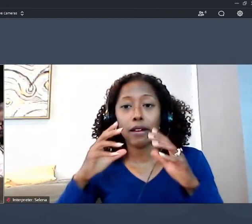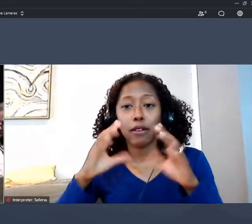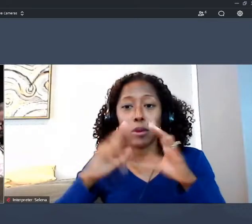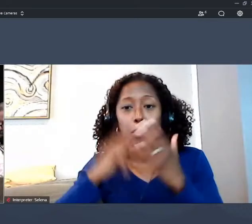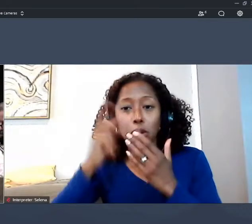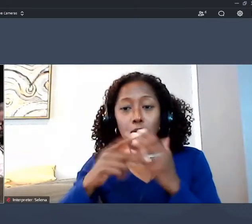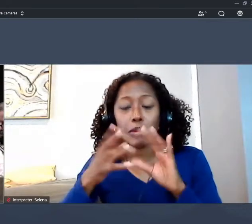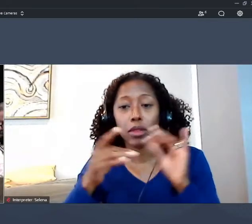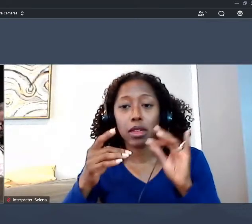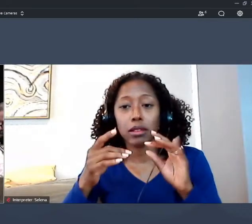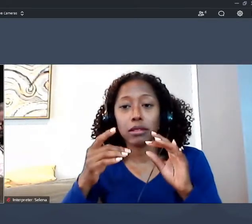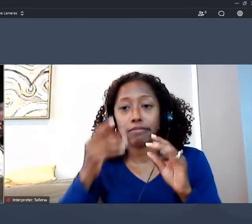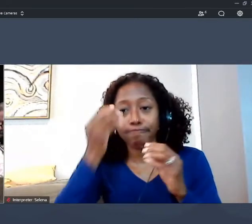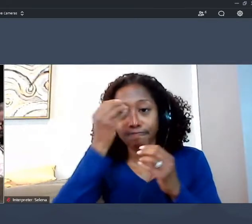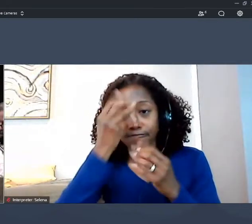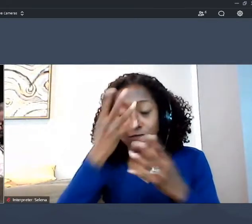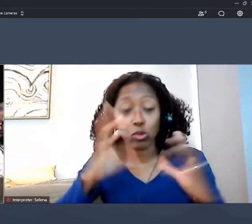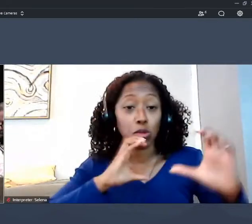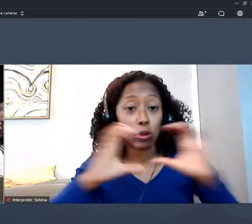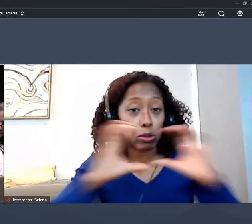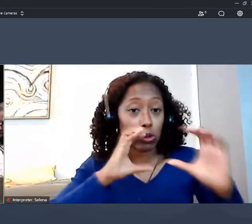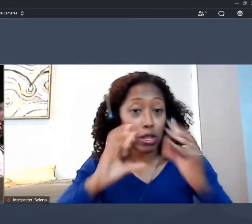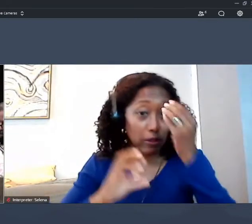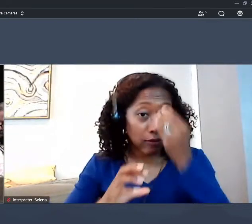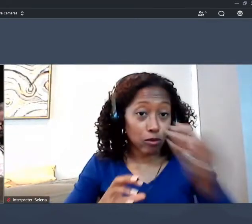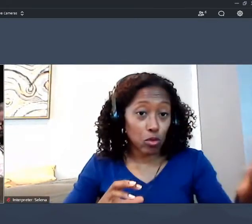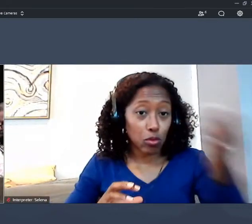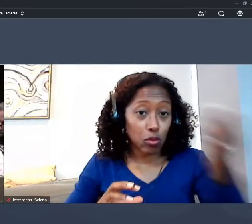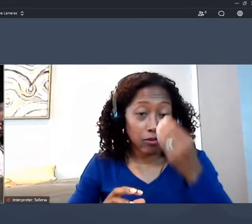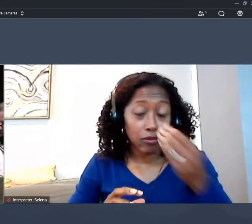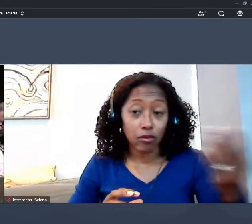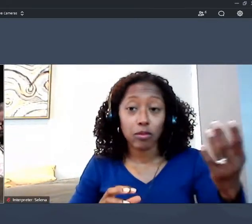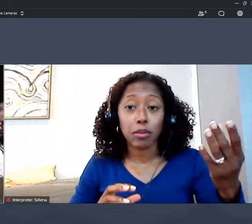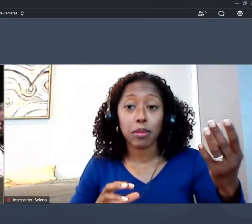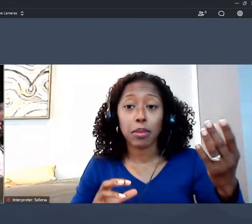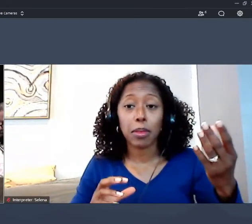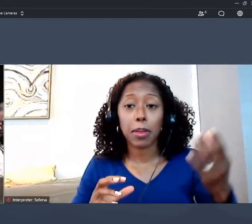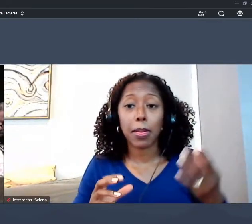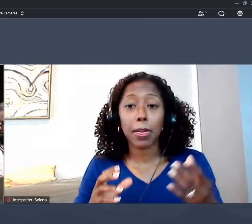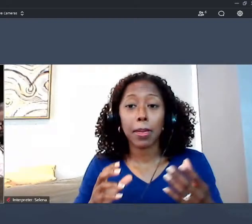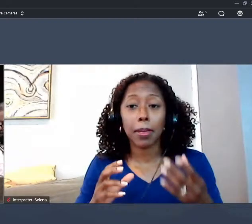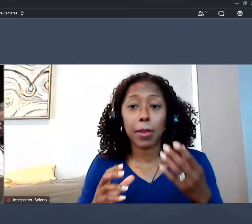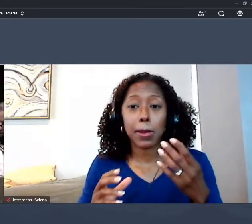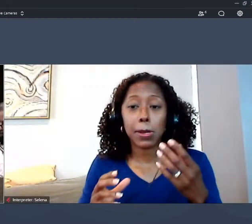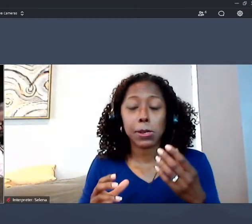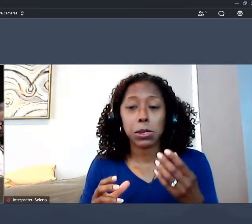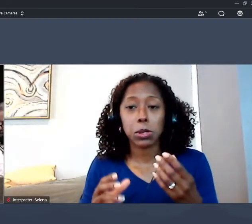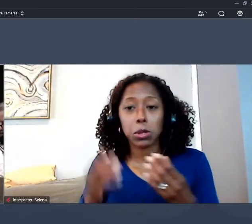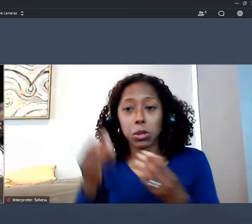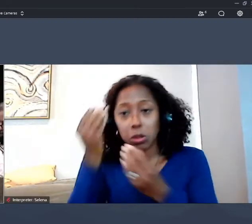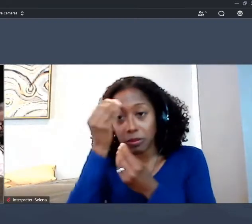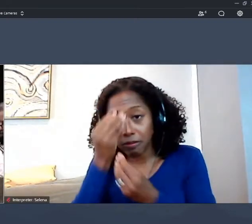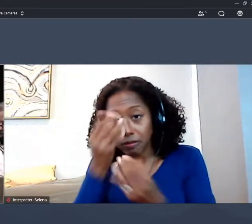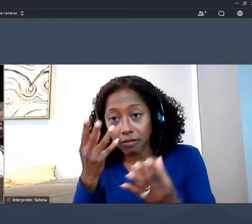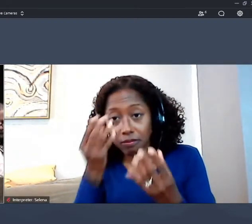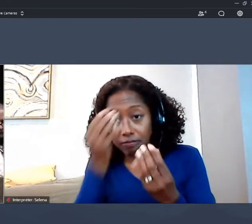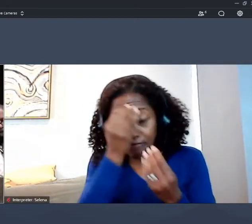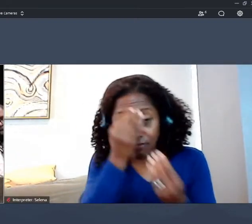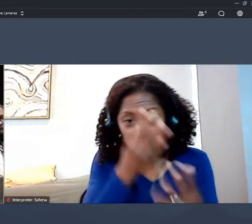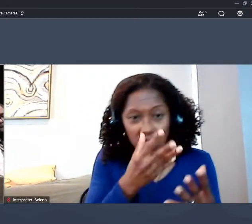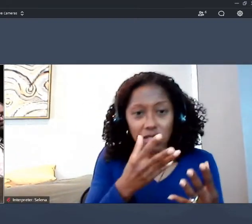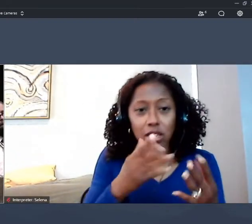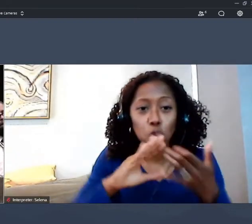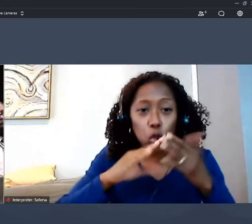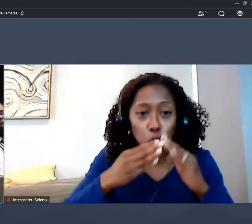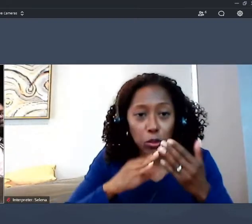great way to communicate with citizenry when you can push it out through at the grassroots level like that